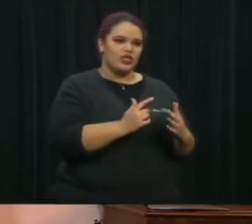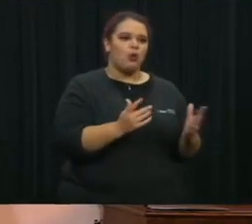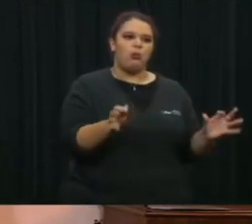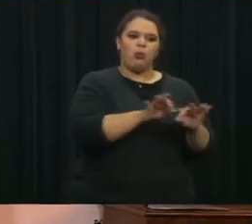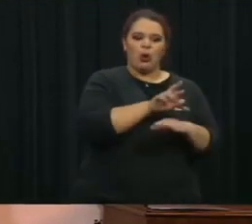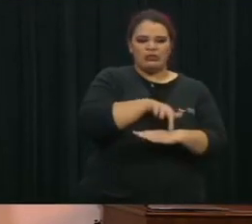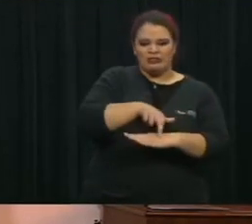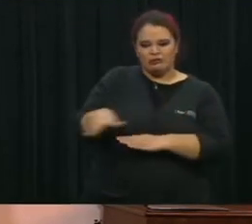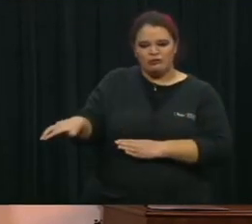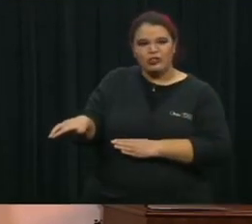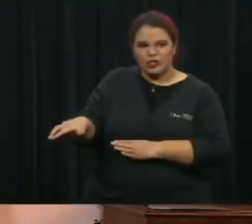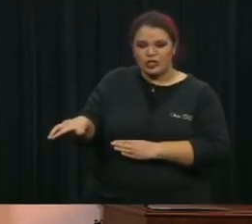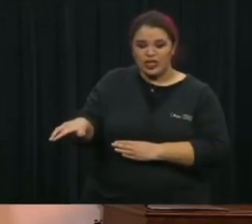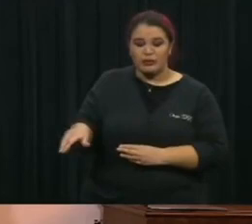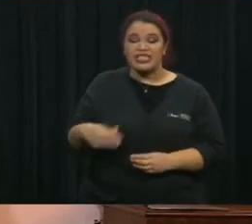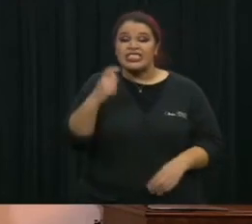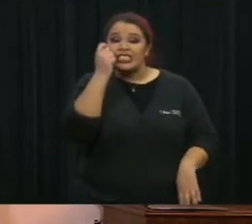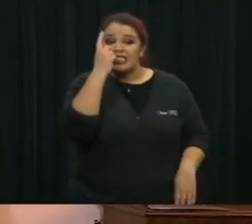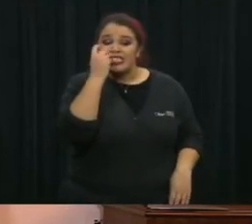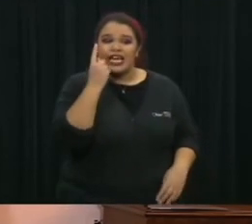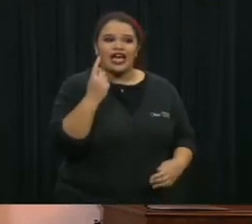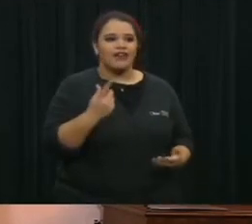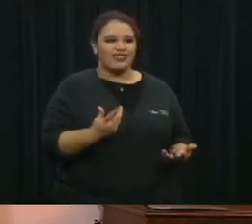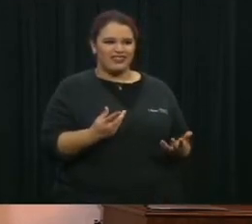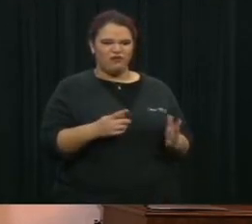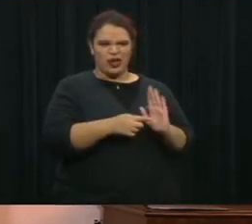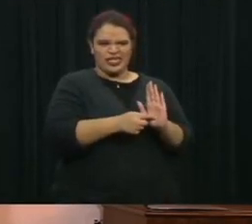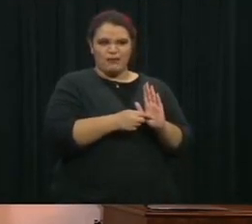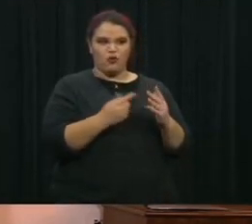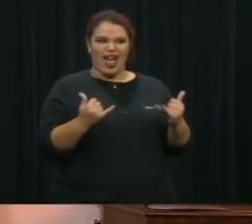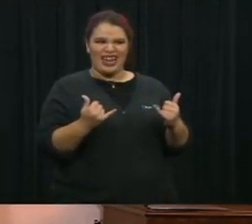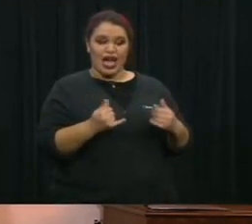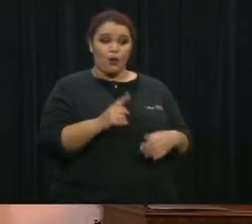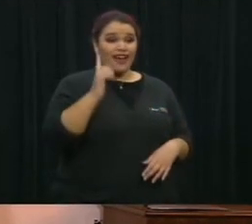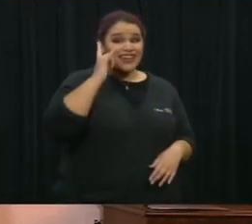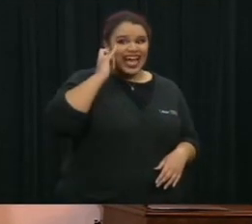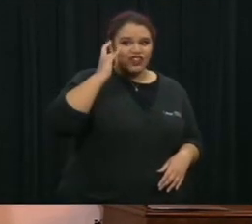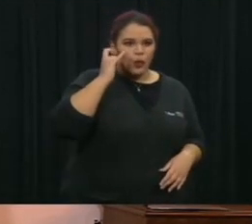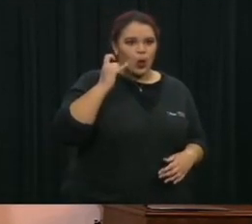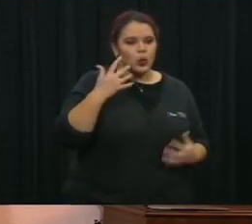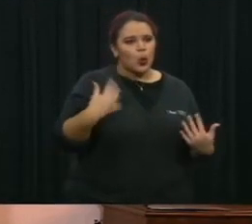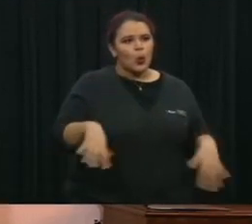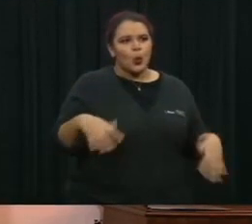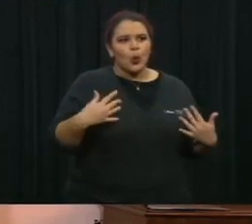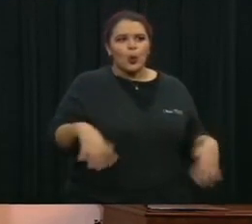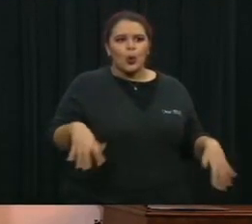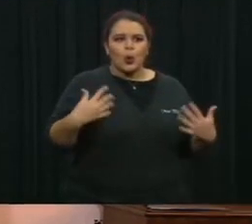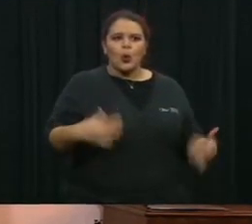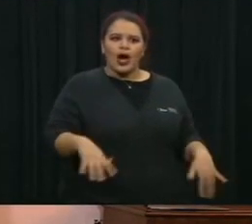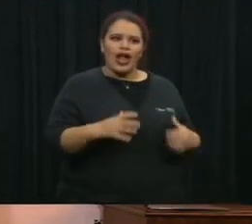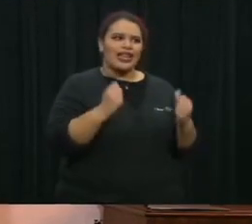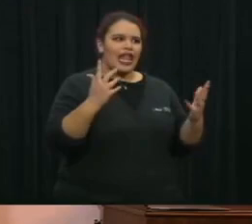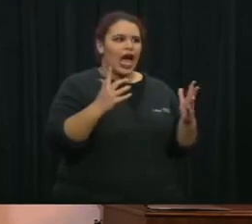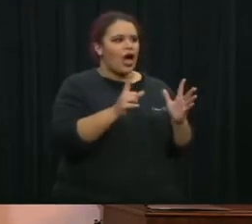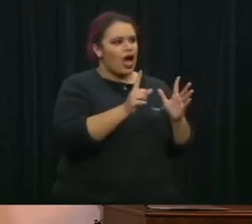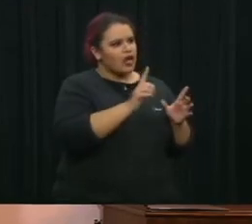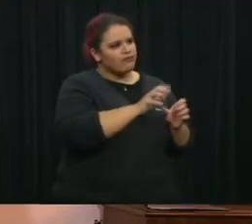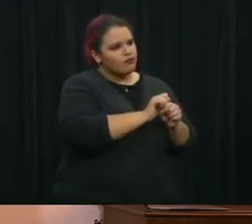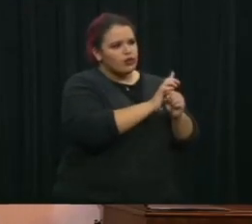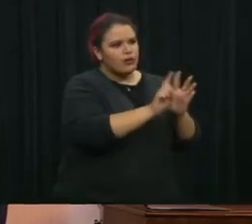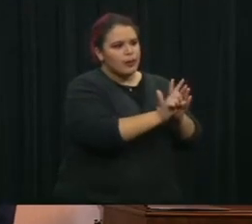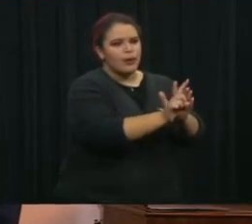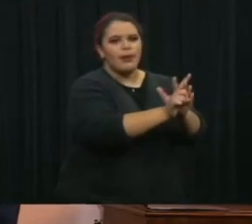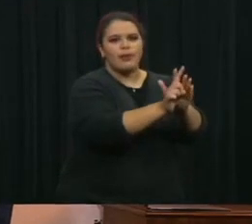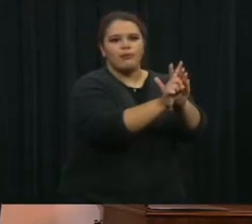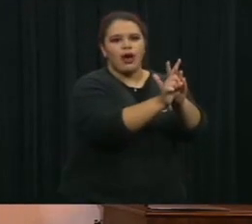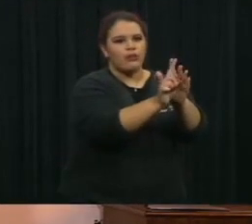hot zones out on the coast right now. And the thing is, here in the Midwest, it's been made light of, but this is